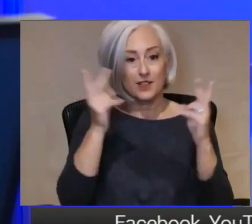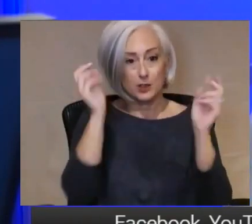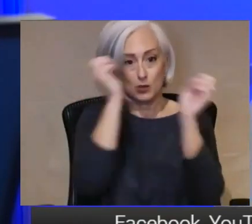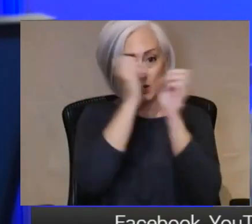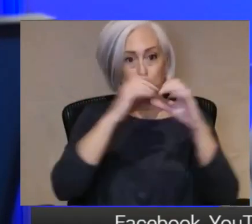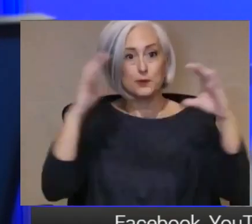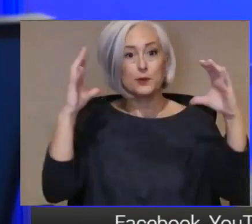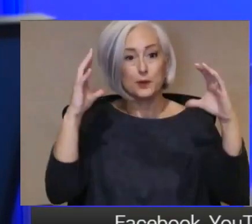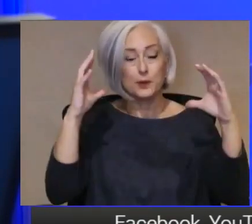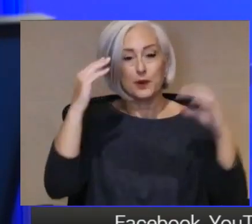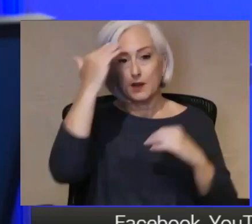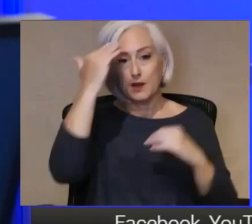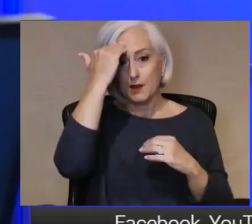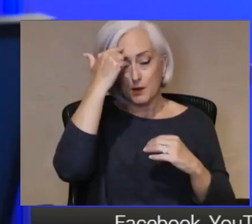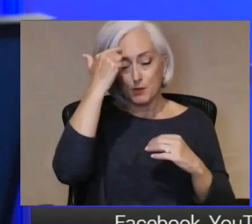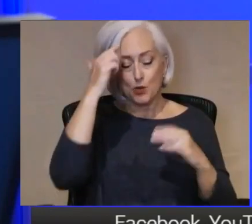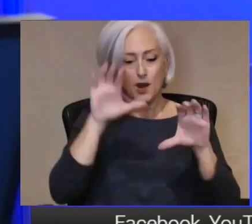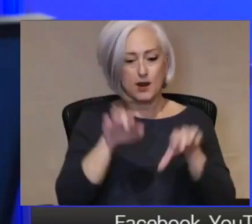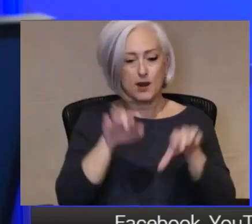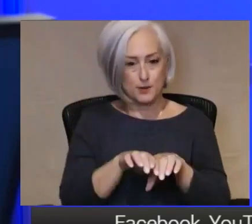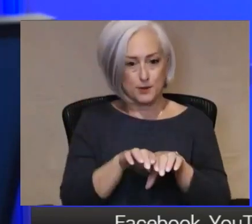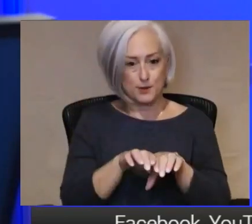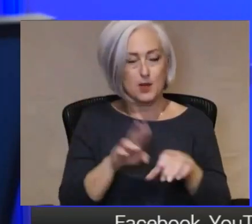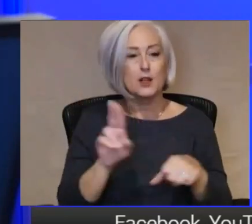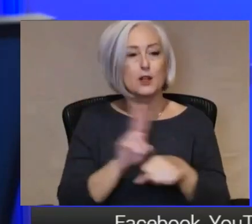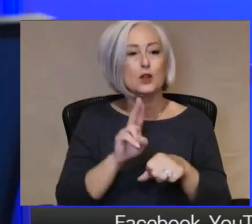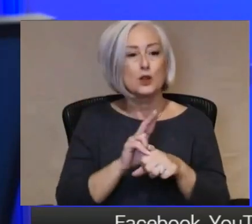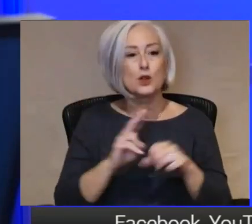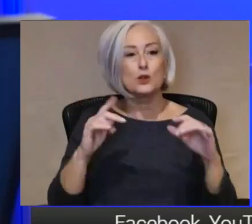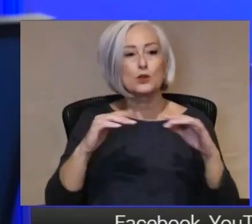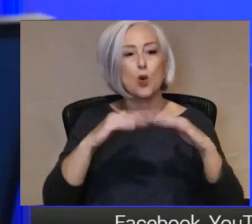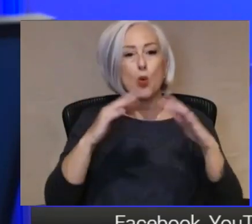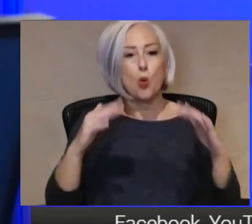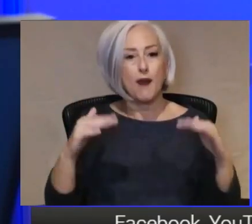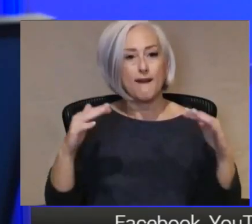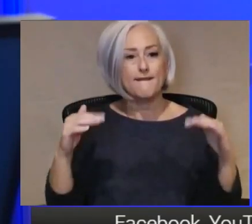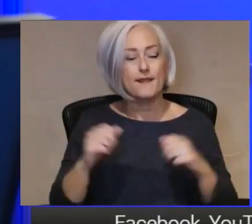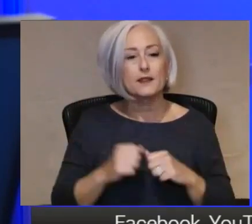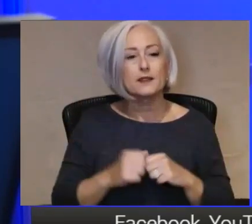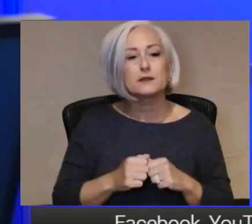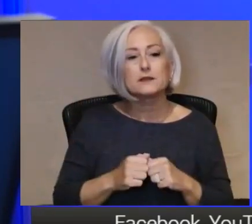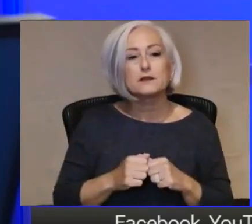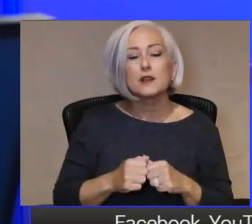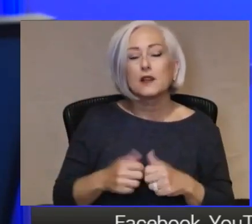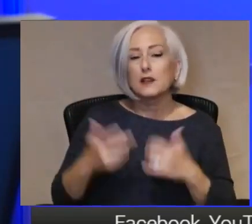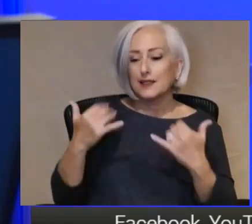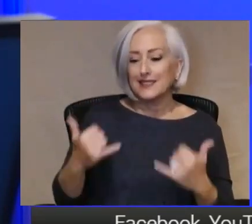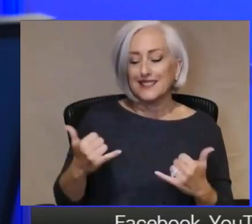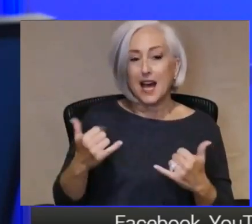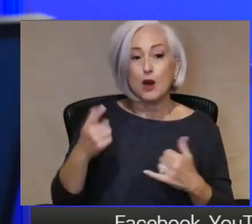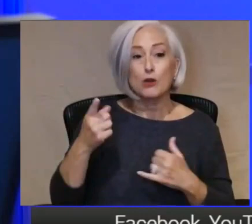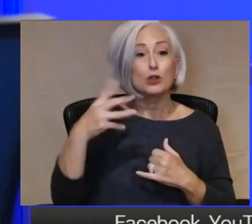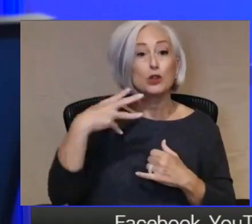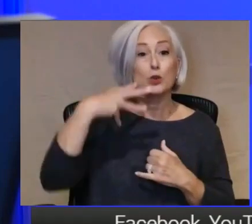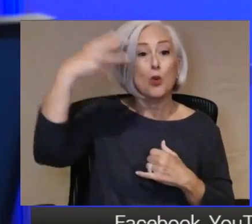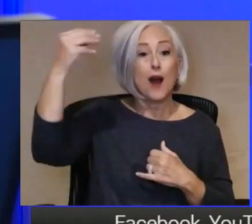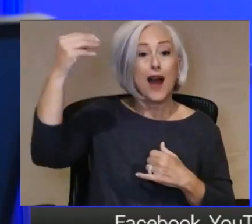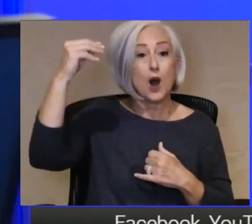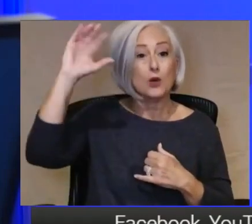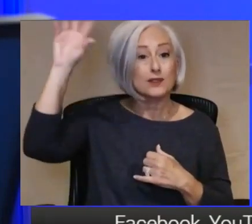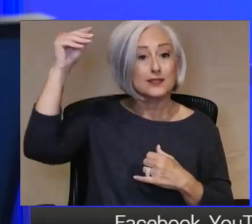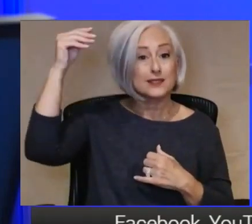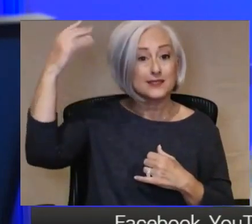I explain to my patients is, remember, well, not when we were kids, even now, we go out in the sun, hold a magnifying glass, put a